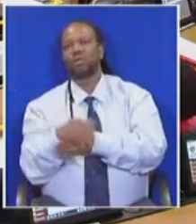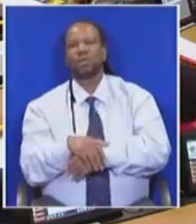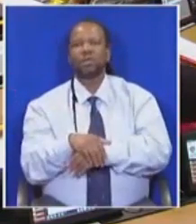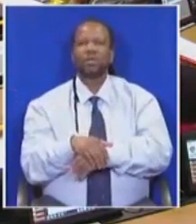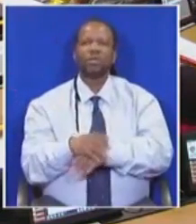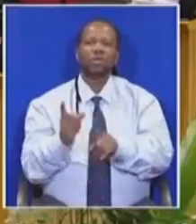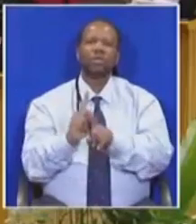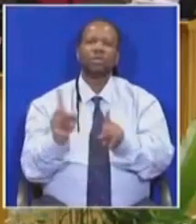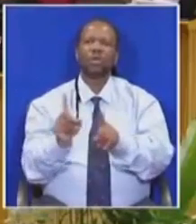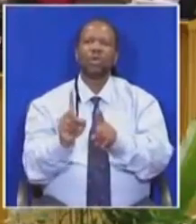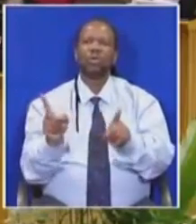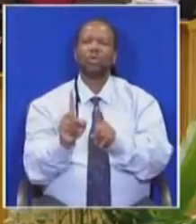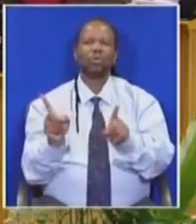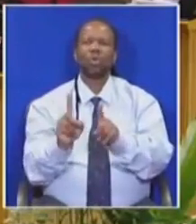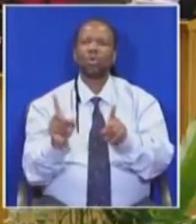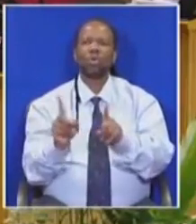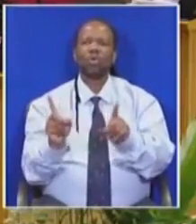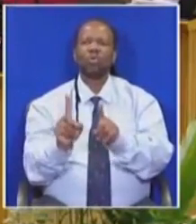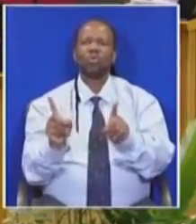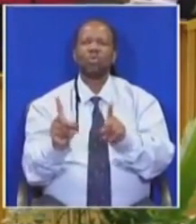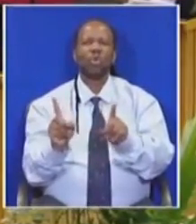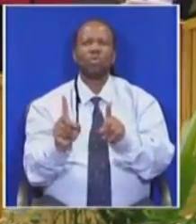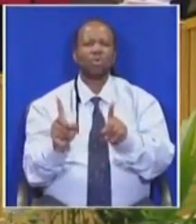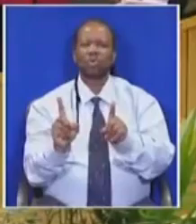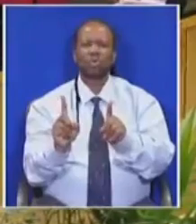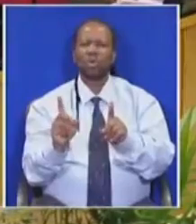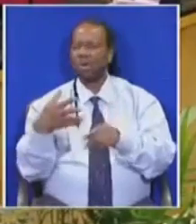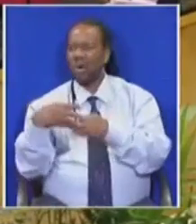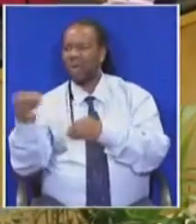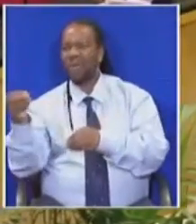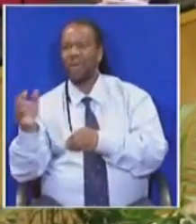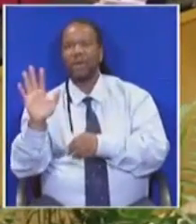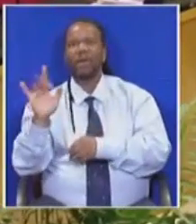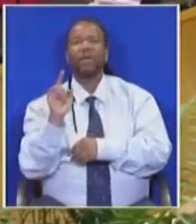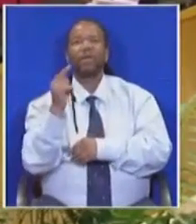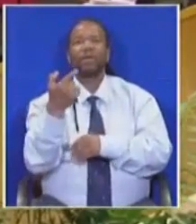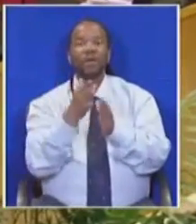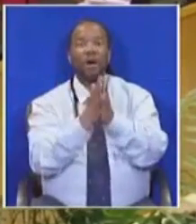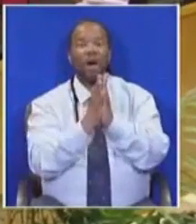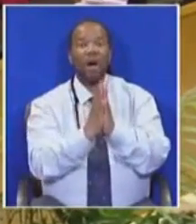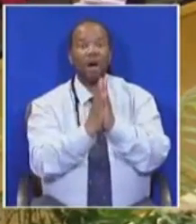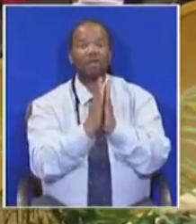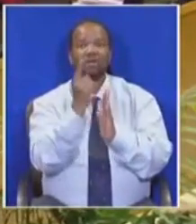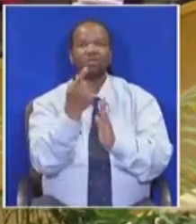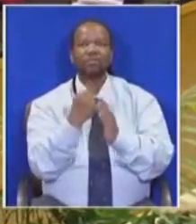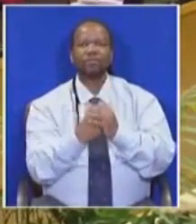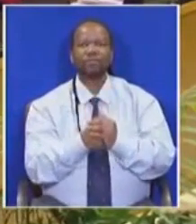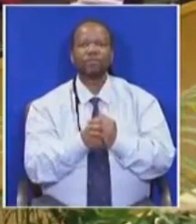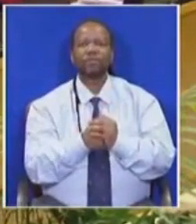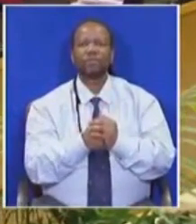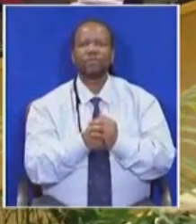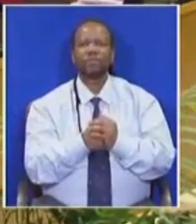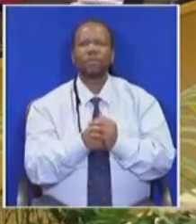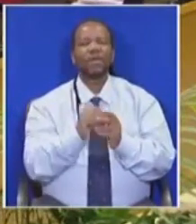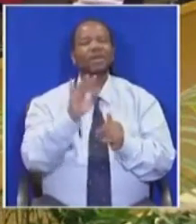No, you must first ask him to leave. Honorable Speaker. Speaker. You must first ask him to Honorable leave. Speaker. Speaker, in